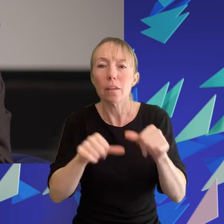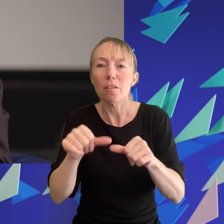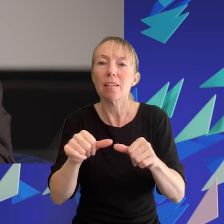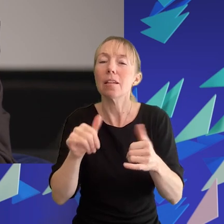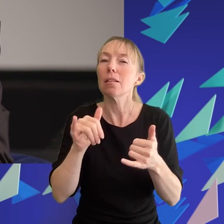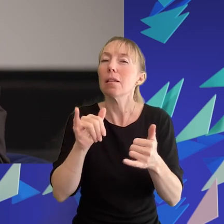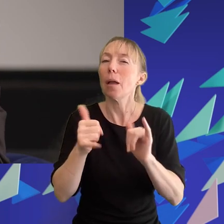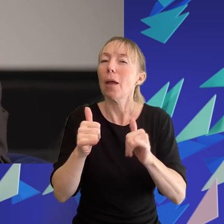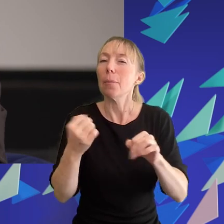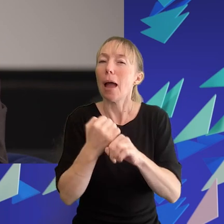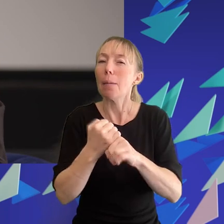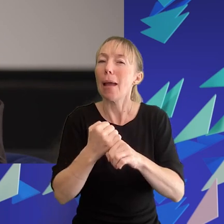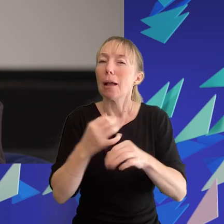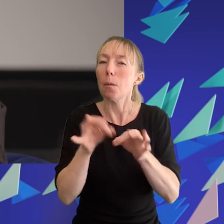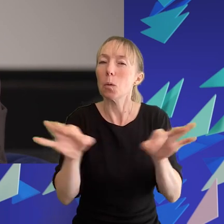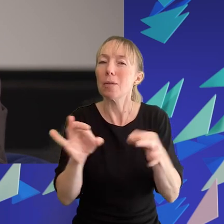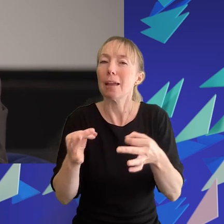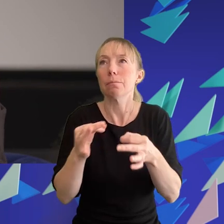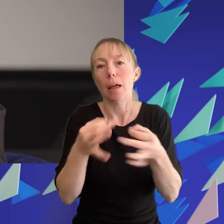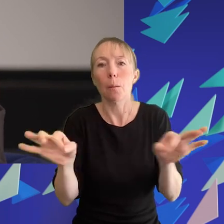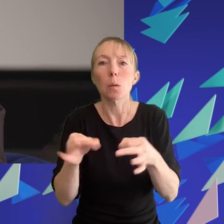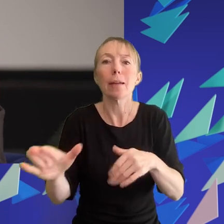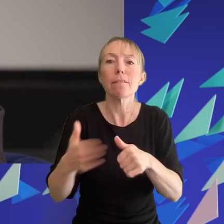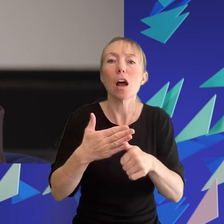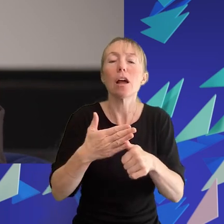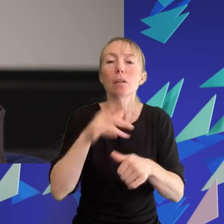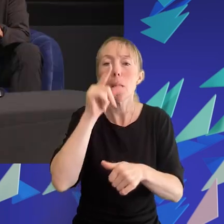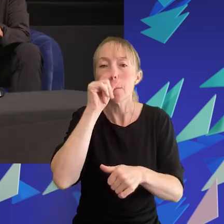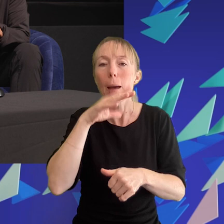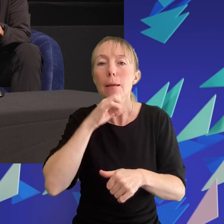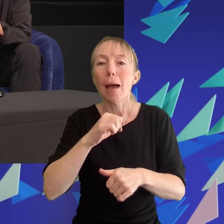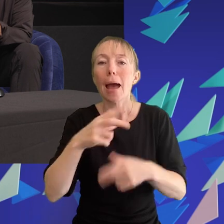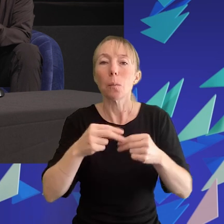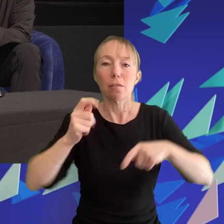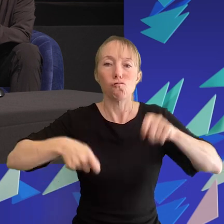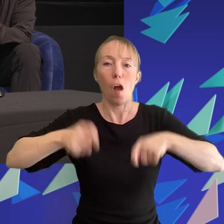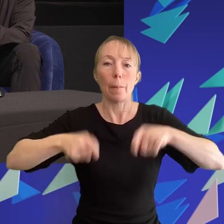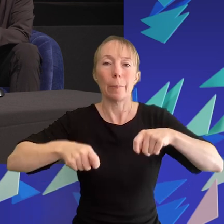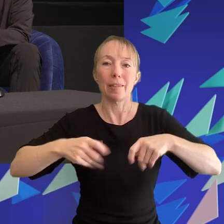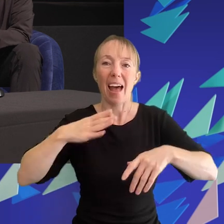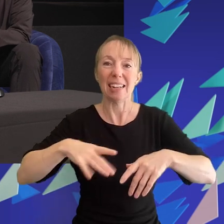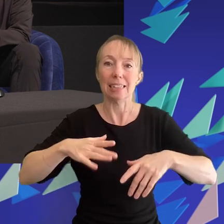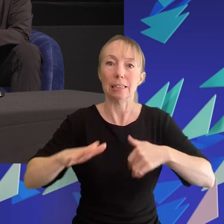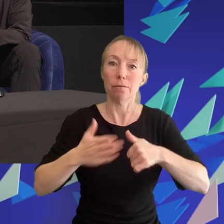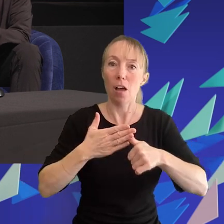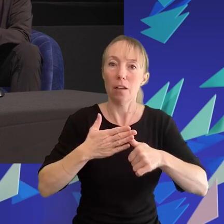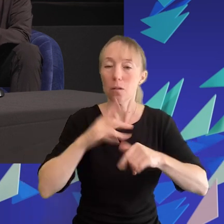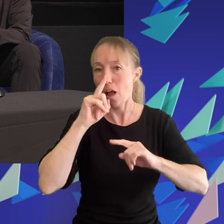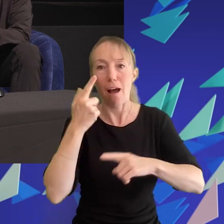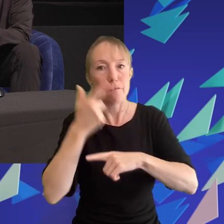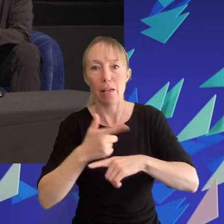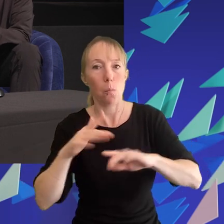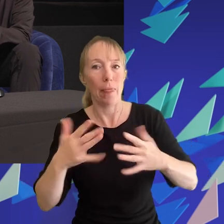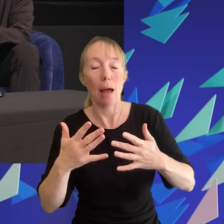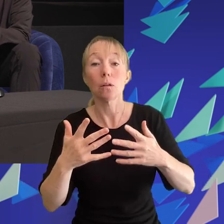as in Birdman with the drums. Yeah. I need it, because if not, that will be impossible. So, and when I am editing or even shooting,